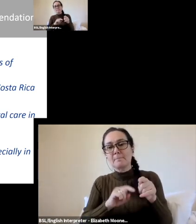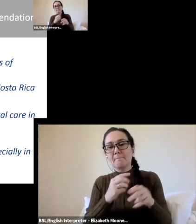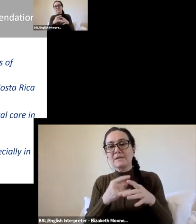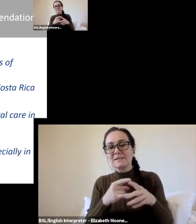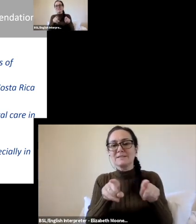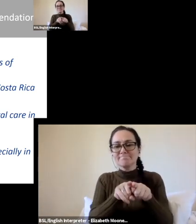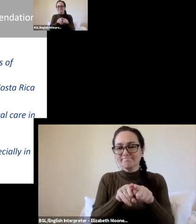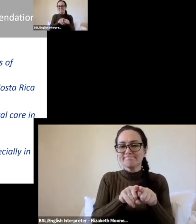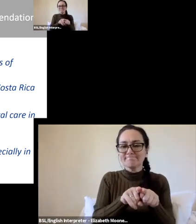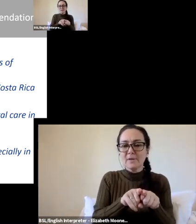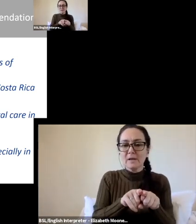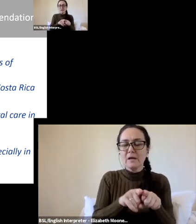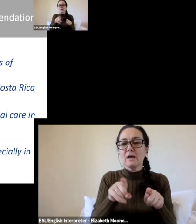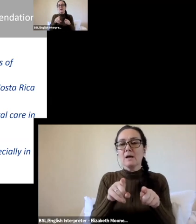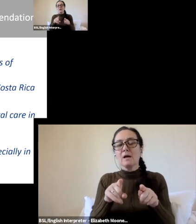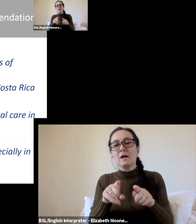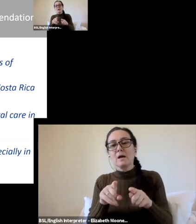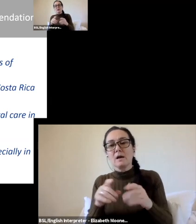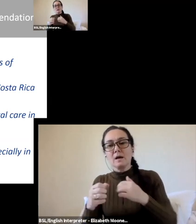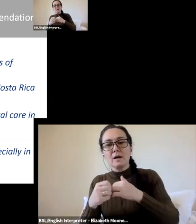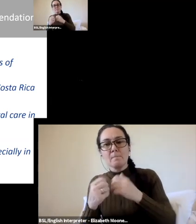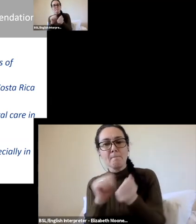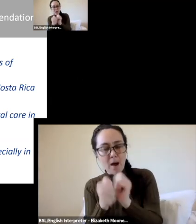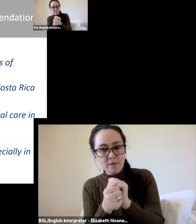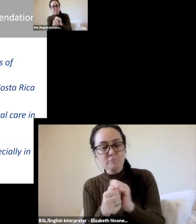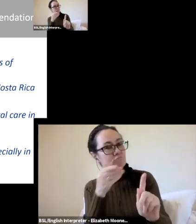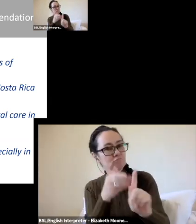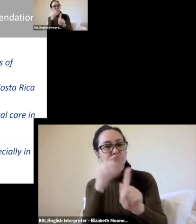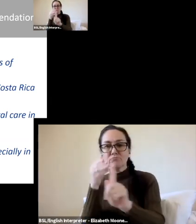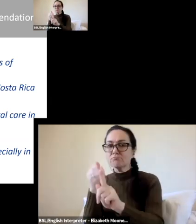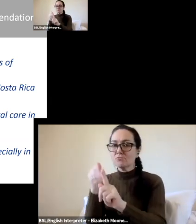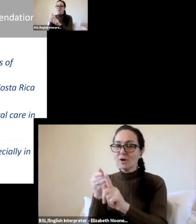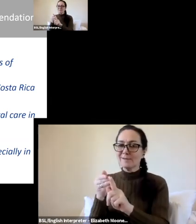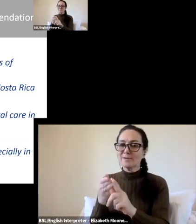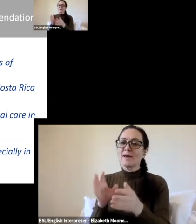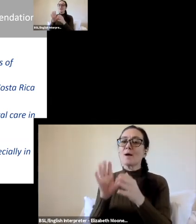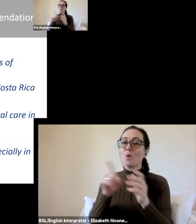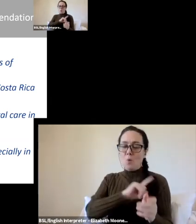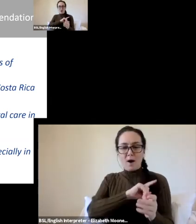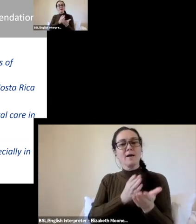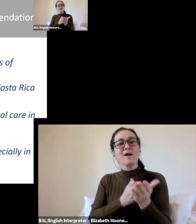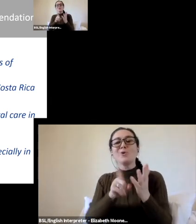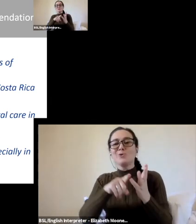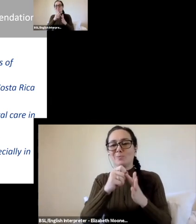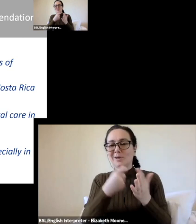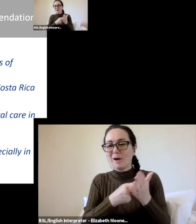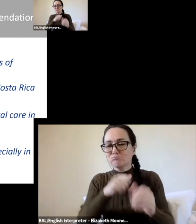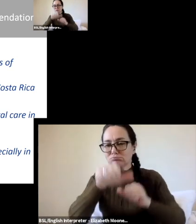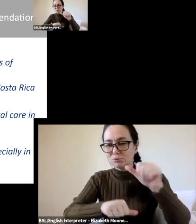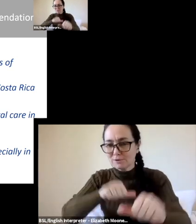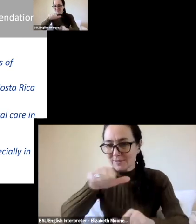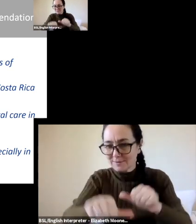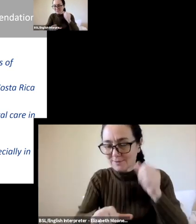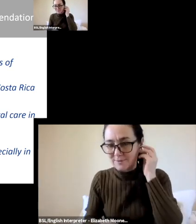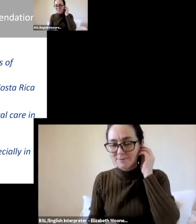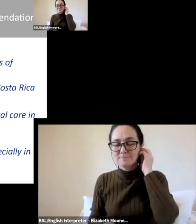efforts of NGOs working on LGBTI rights that brought those concerns on